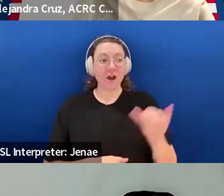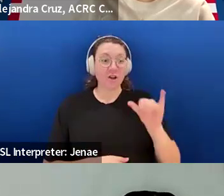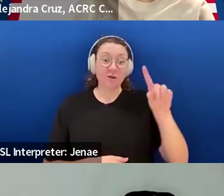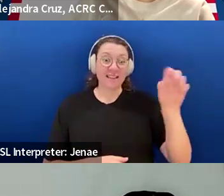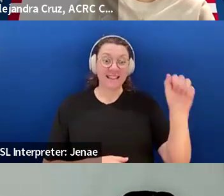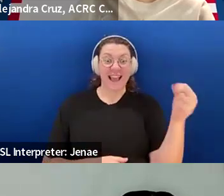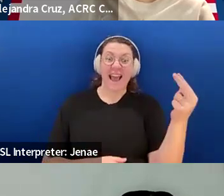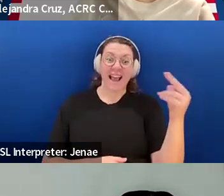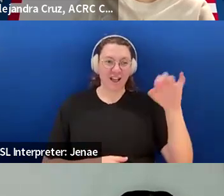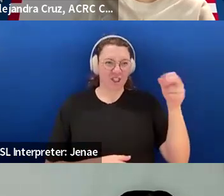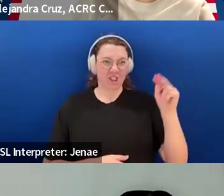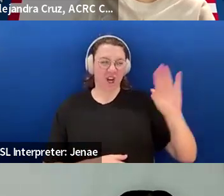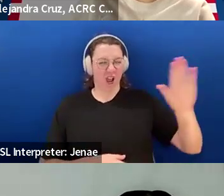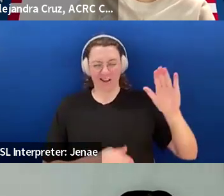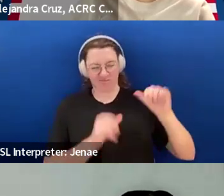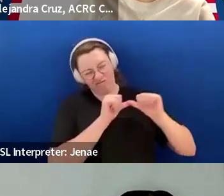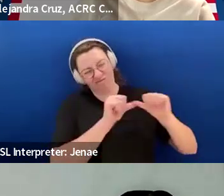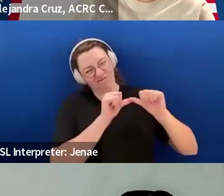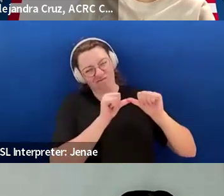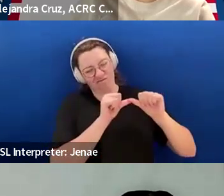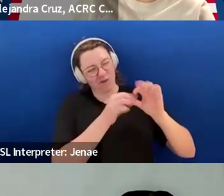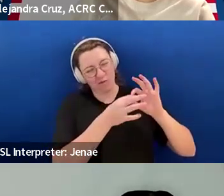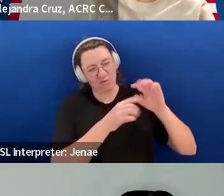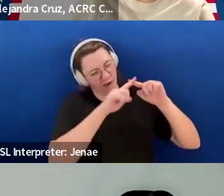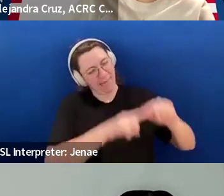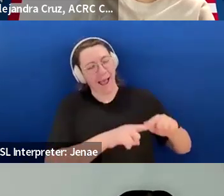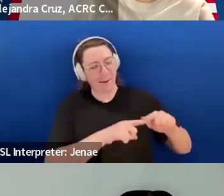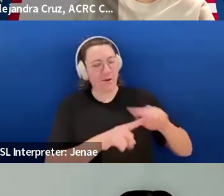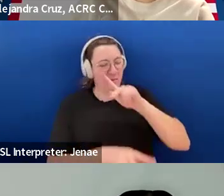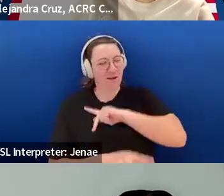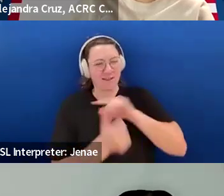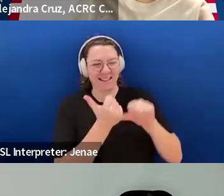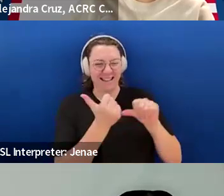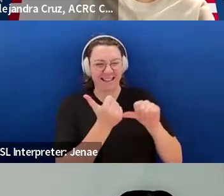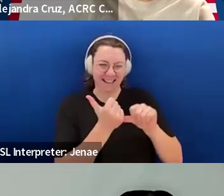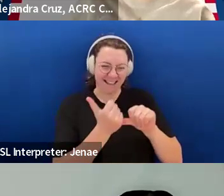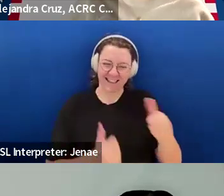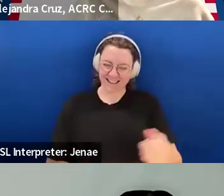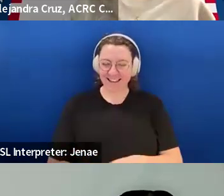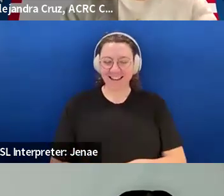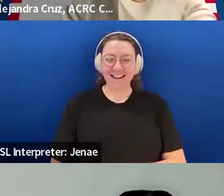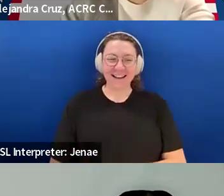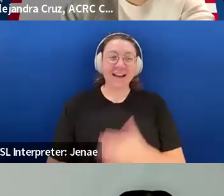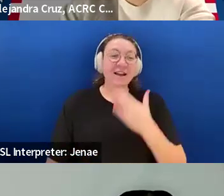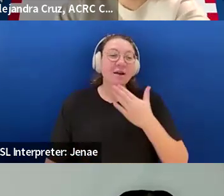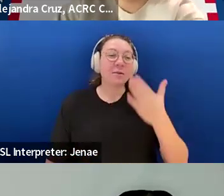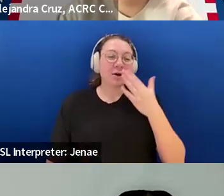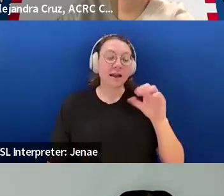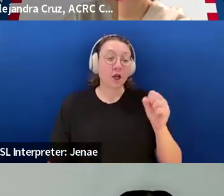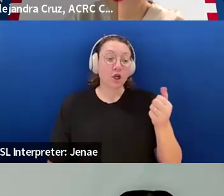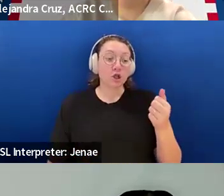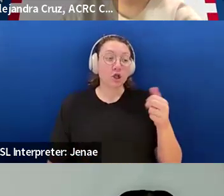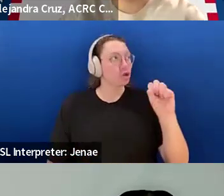Zach, John's steady, the reliable personal assistant. Yes, his executive assistant. And good morning to